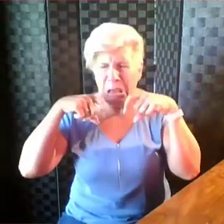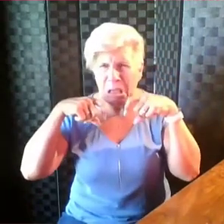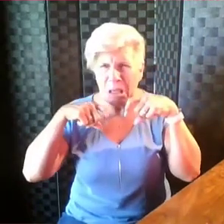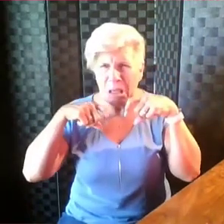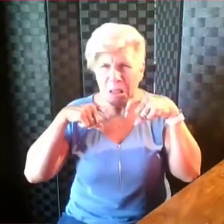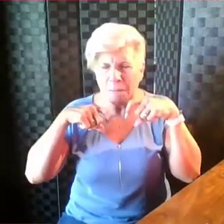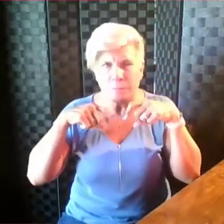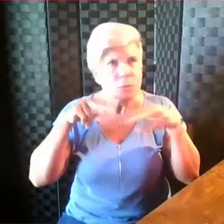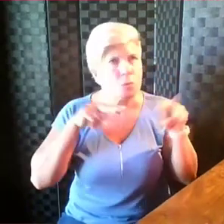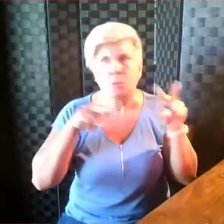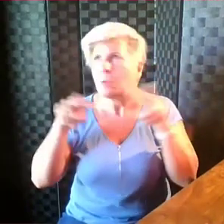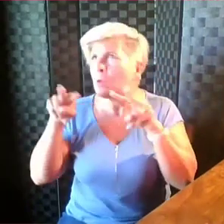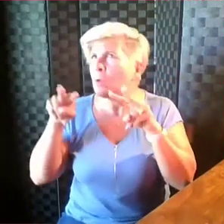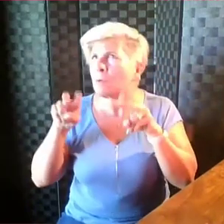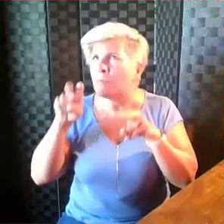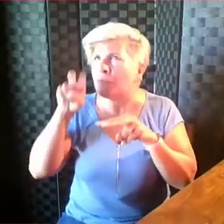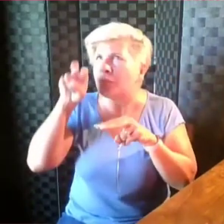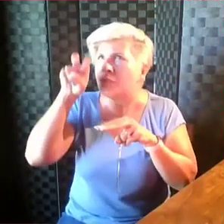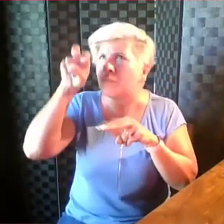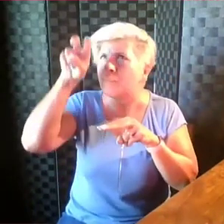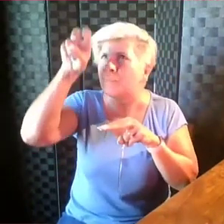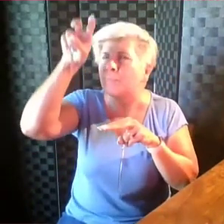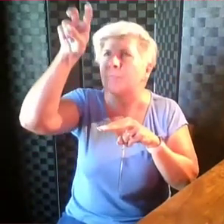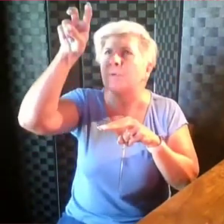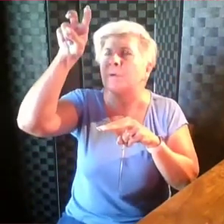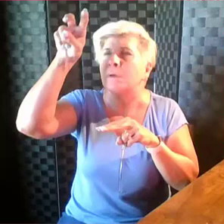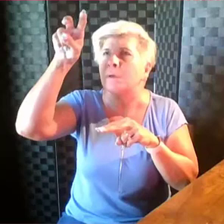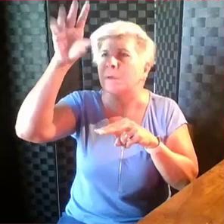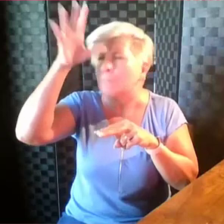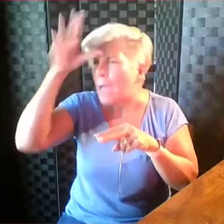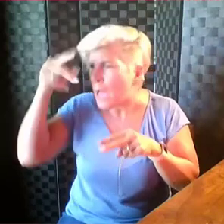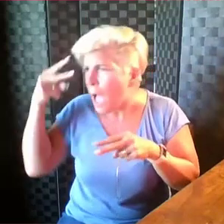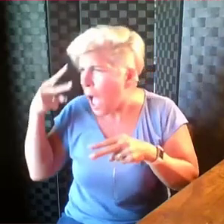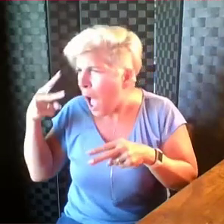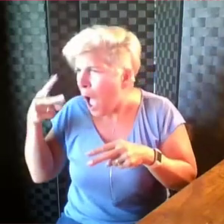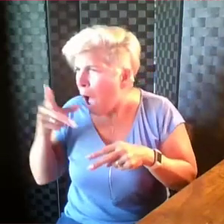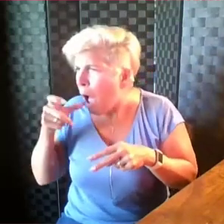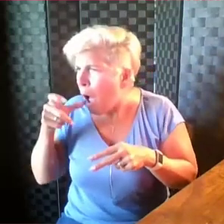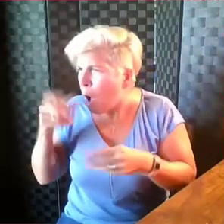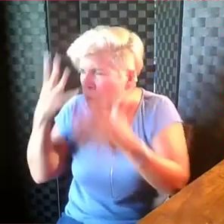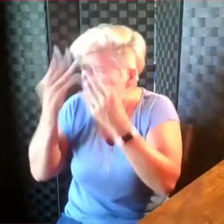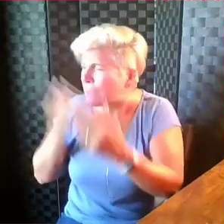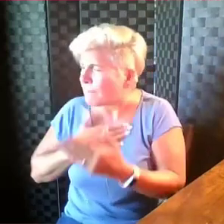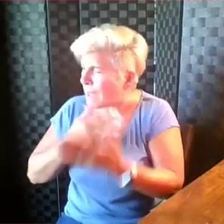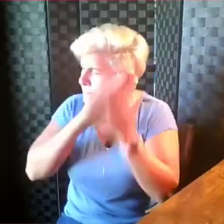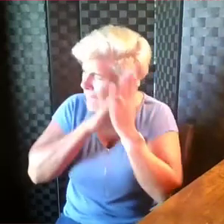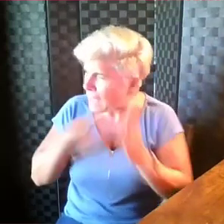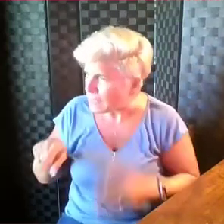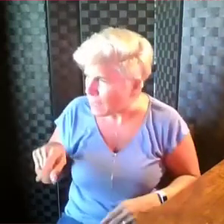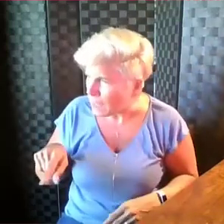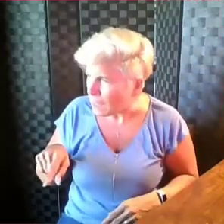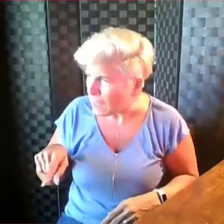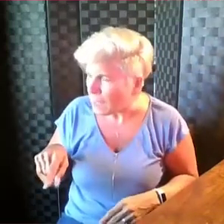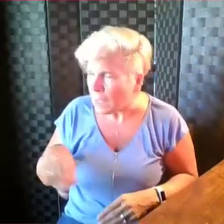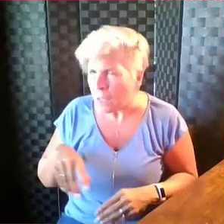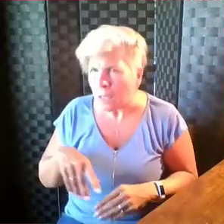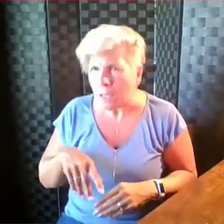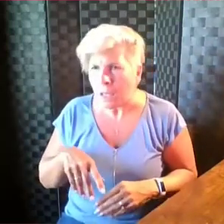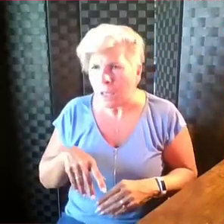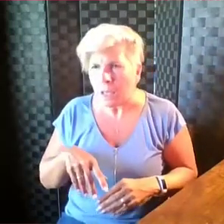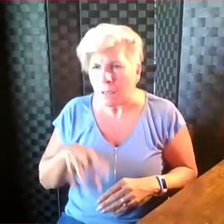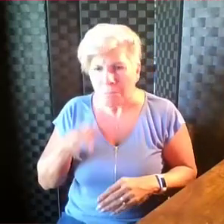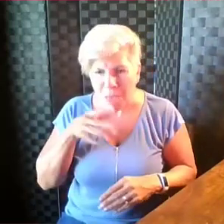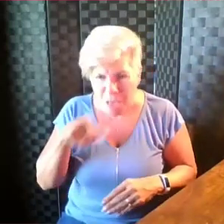to the bedroom, Papa growled, "Someone's been sleeping in my bed." "Someone's been sleeping in my bed," said Mama